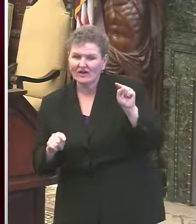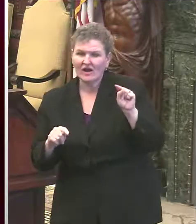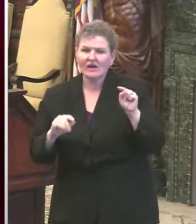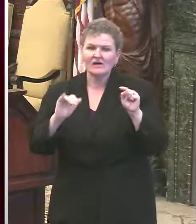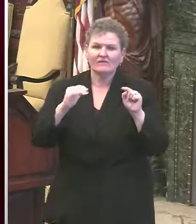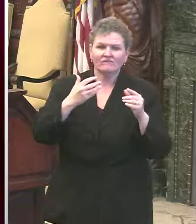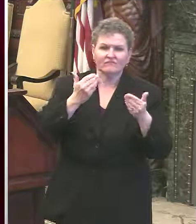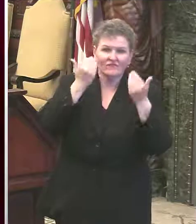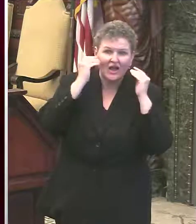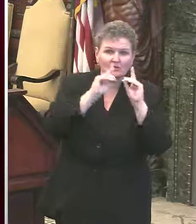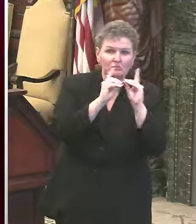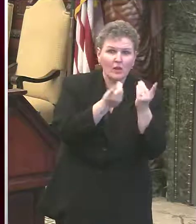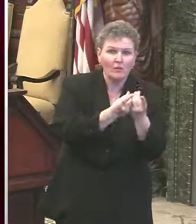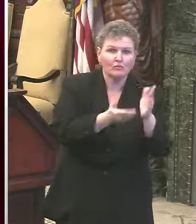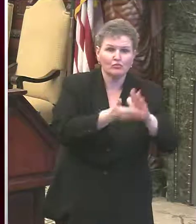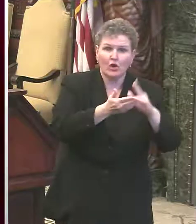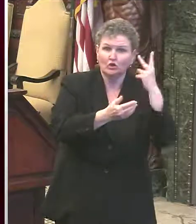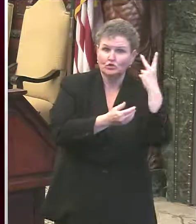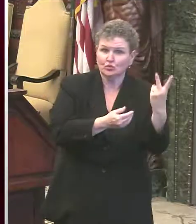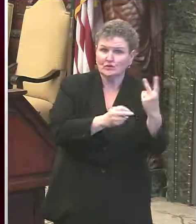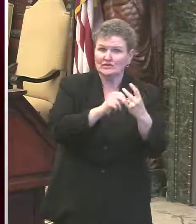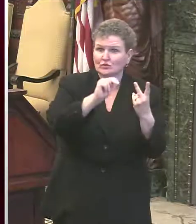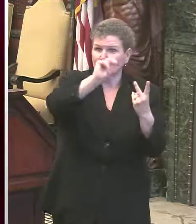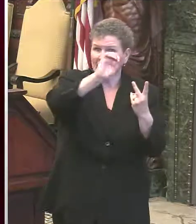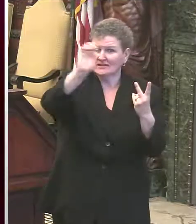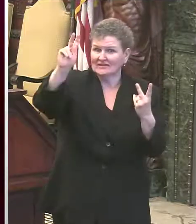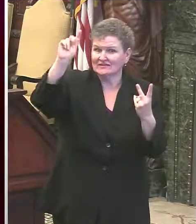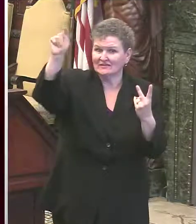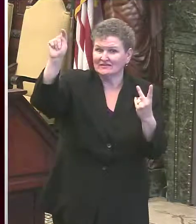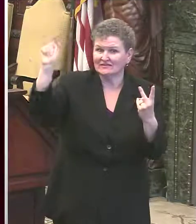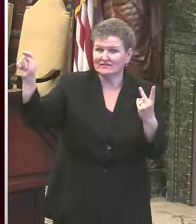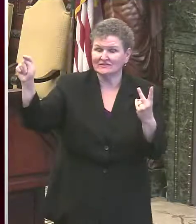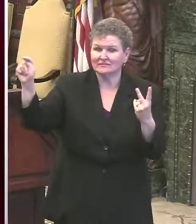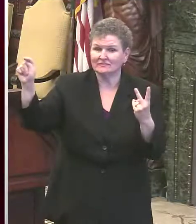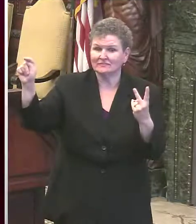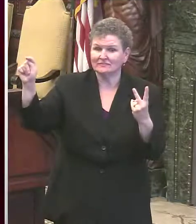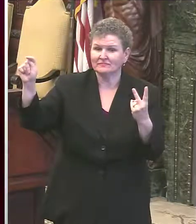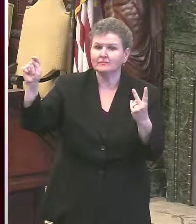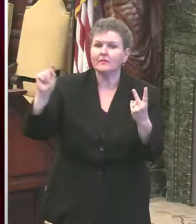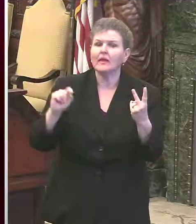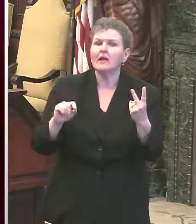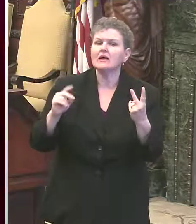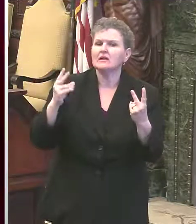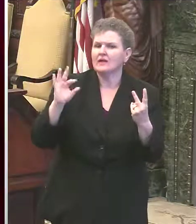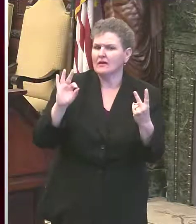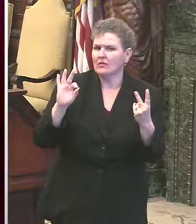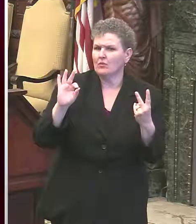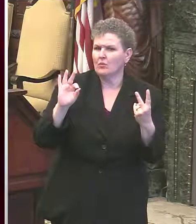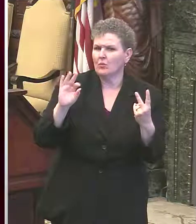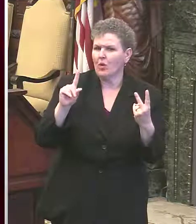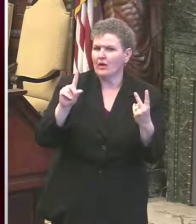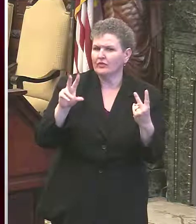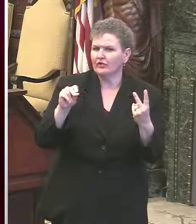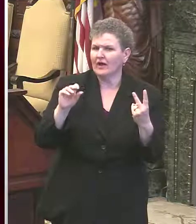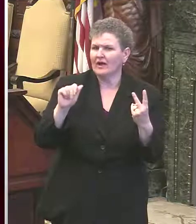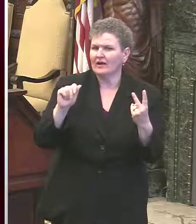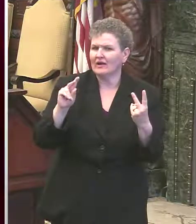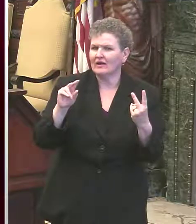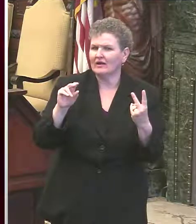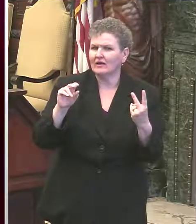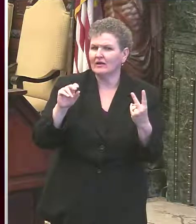department. In the Northeast, we're going to be at Kensington, Volksfest Verein, and 9130 Academy Road tomorrow.